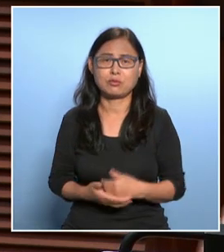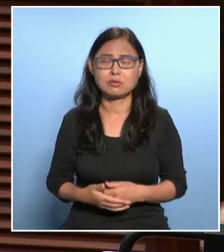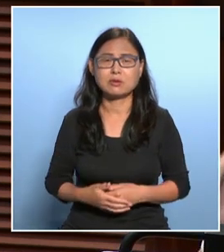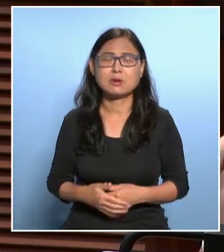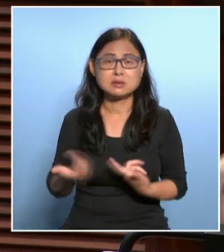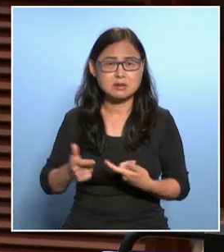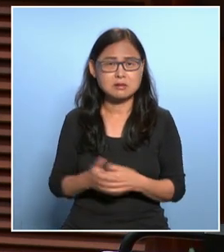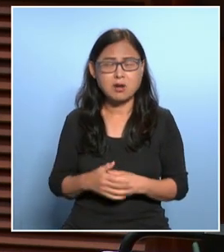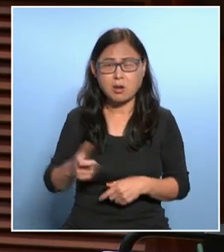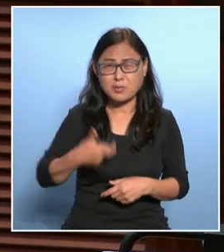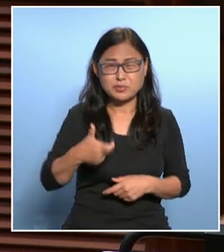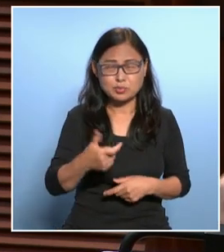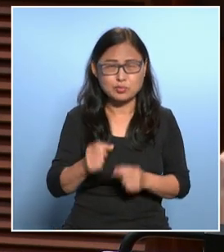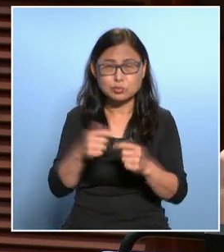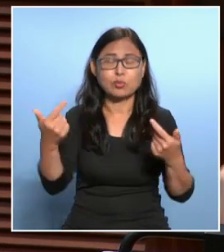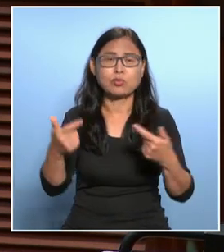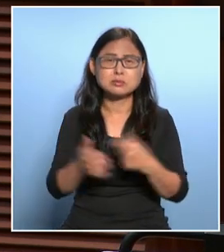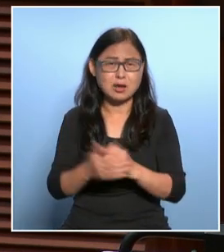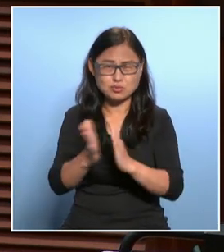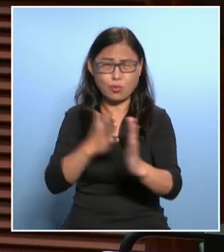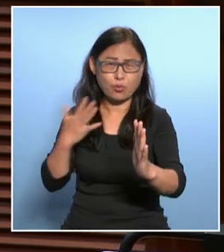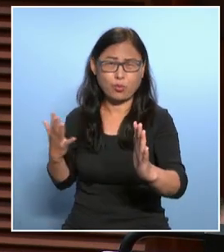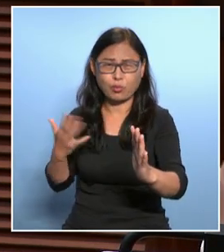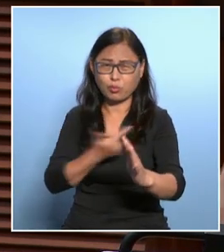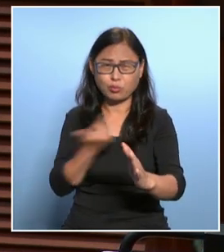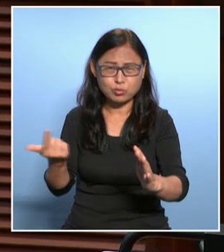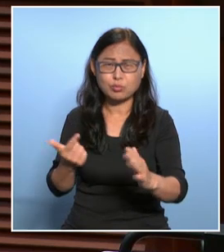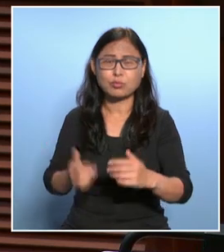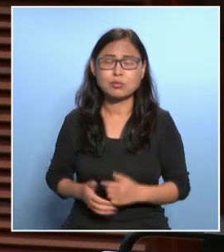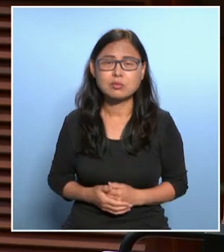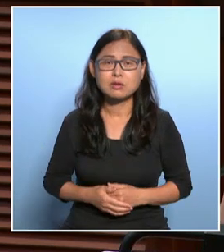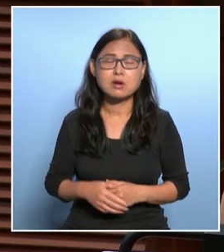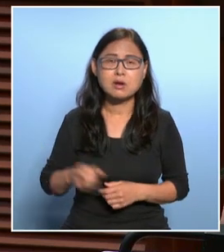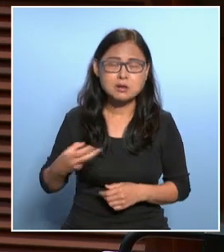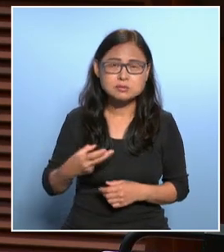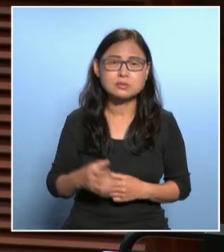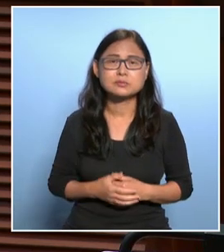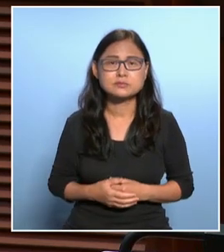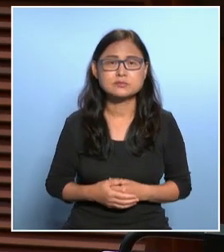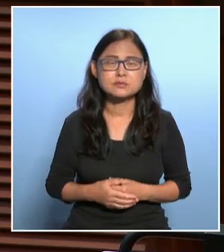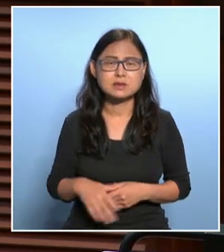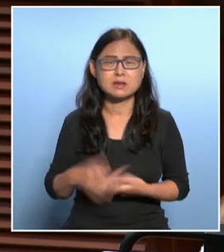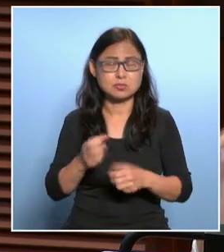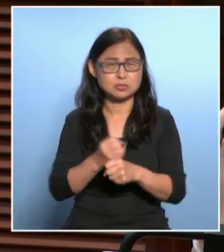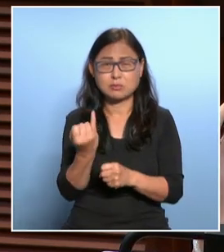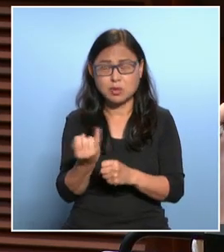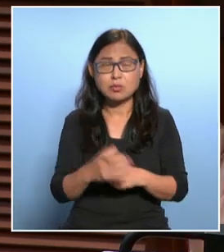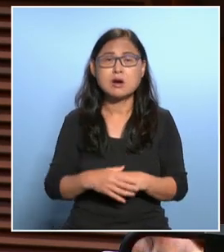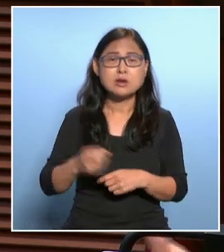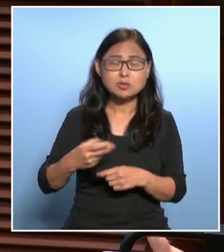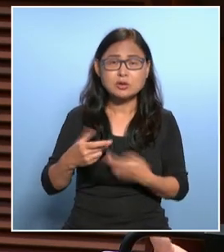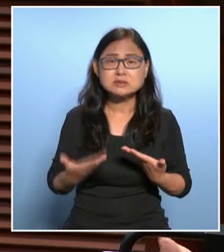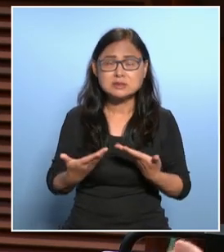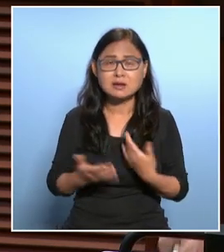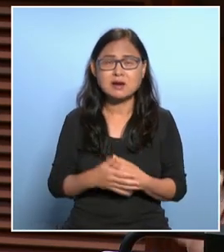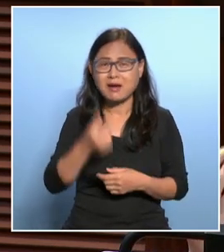shortened? It will only get longer. We are devoting more resources, but the queue is getting ever longer. Now, you're not doing a